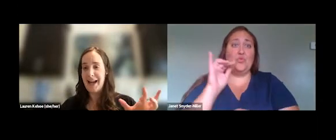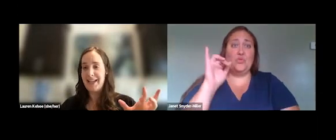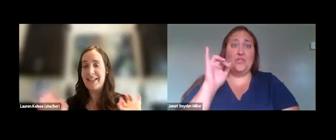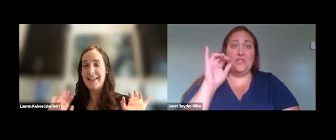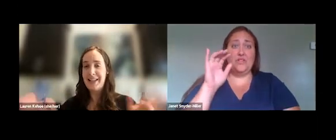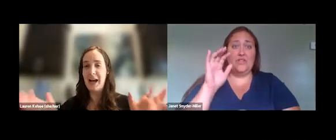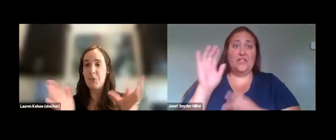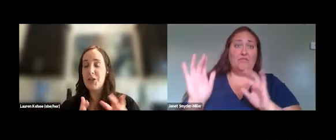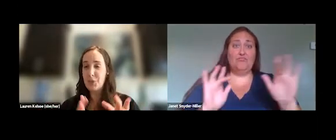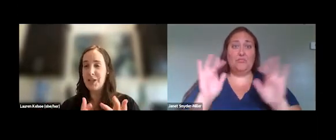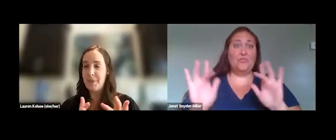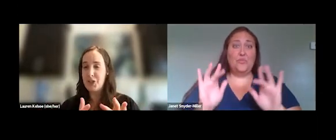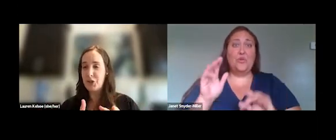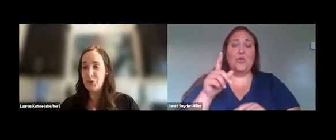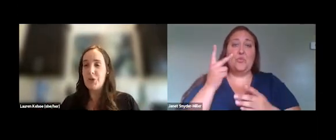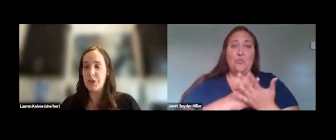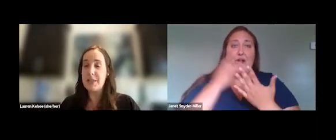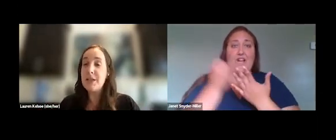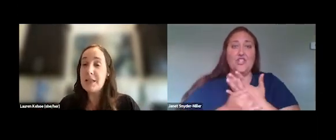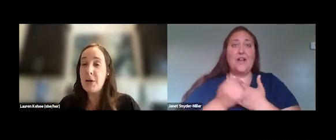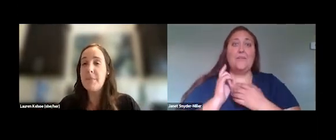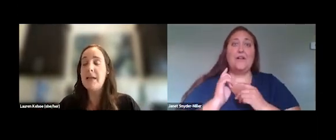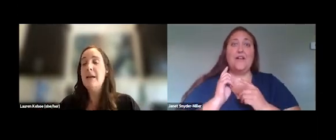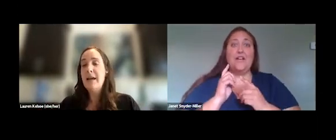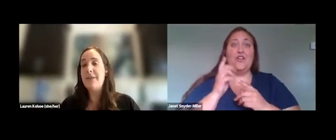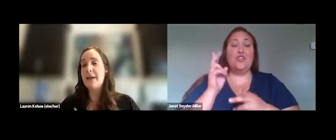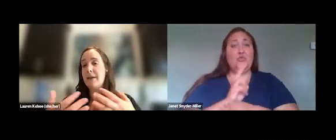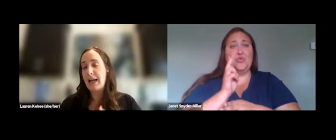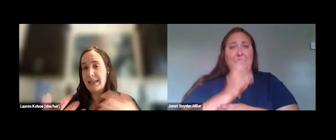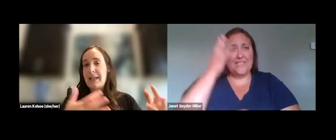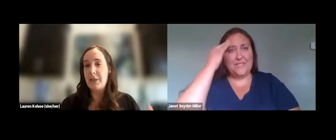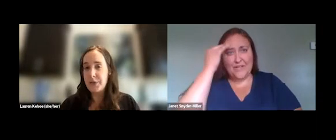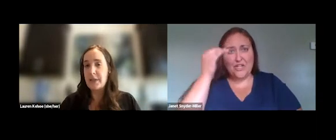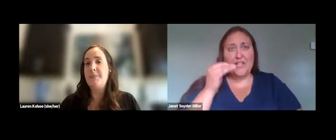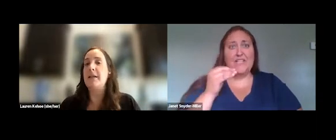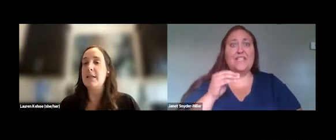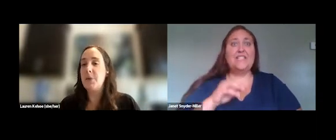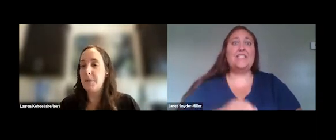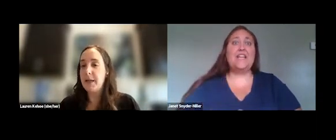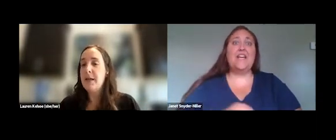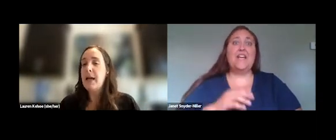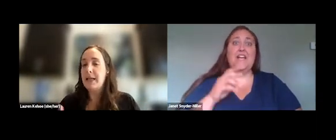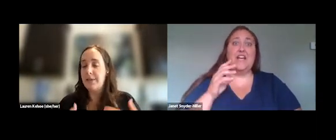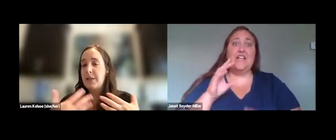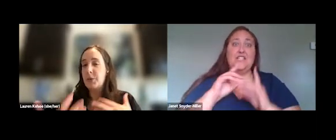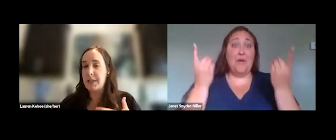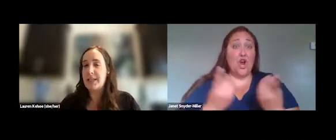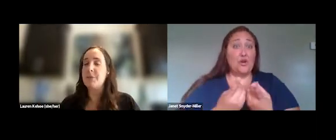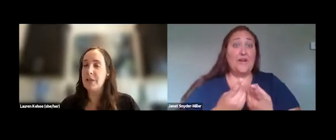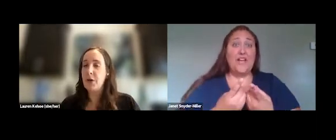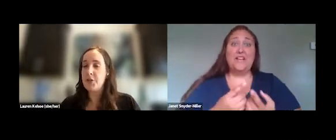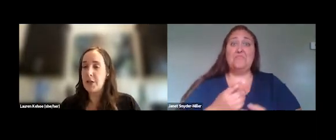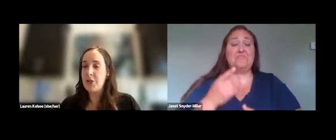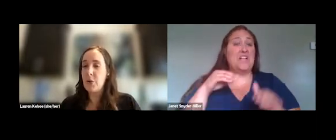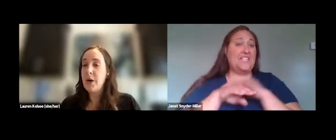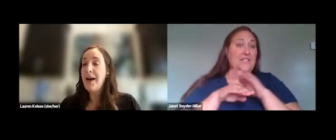the LibGuides project would come into the user experience department, and then I sit in the user experience department, and kind of this was an